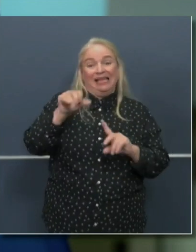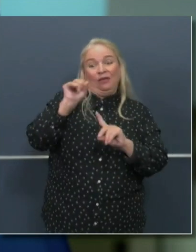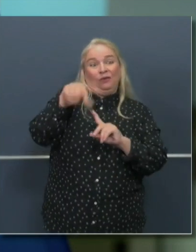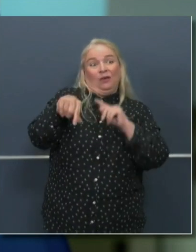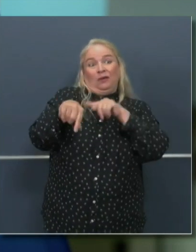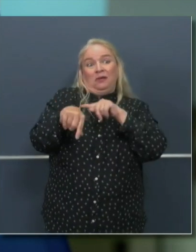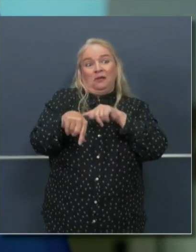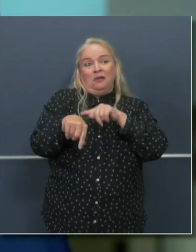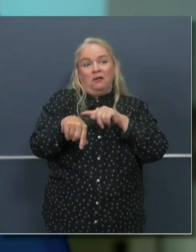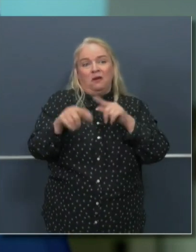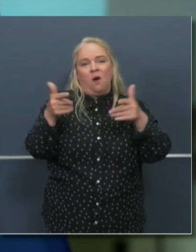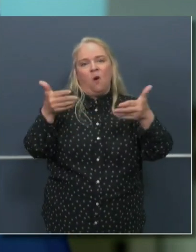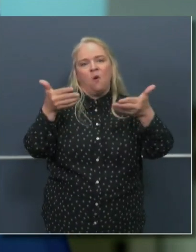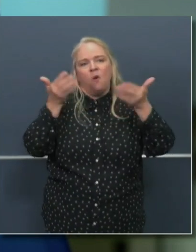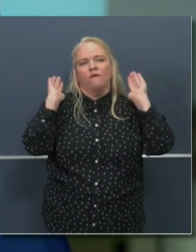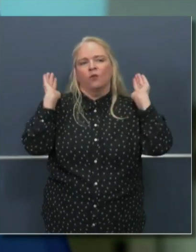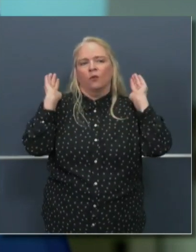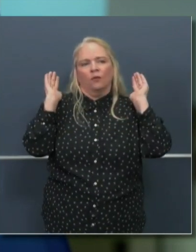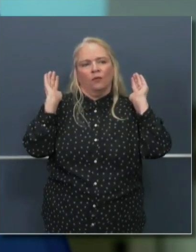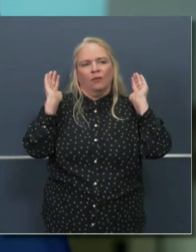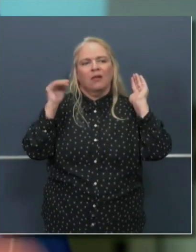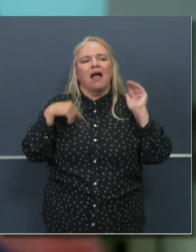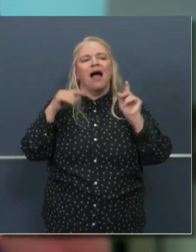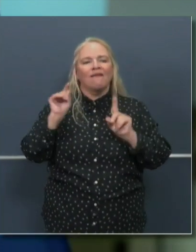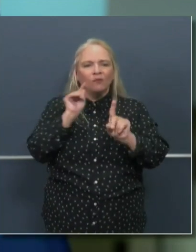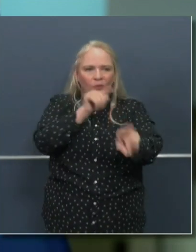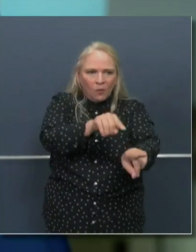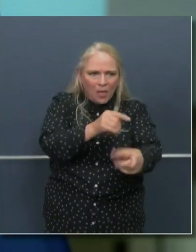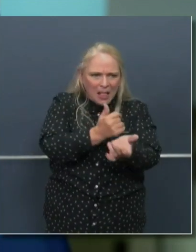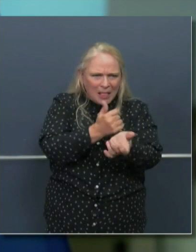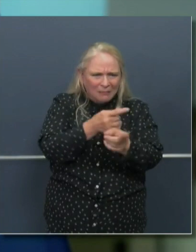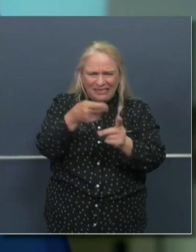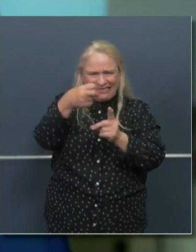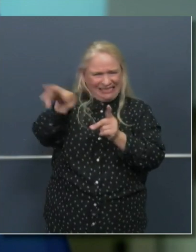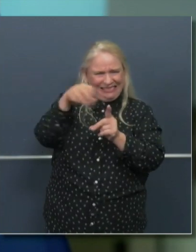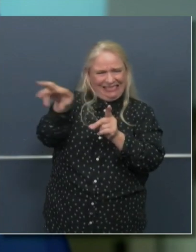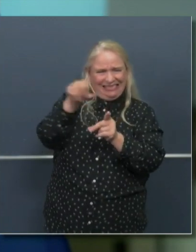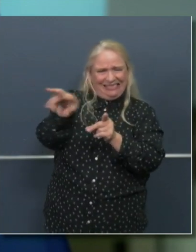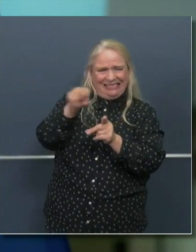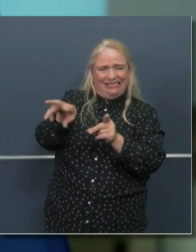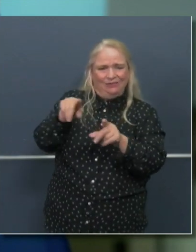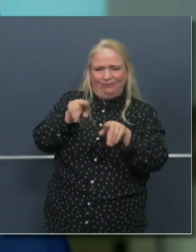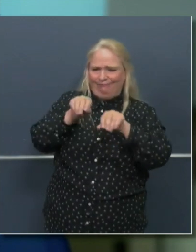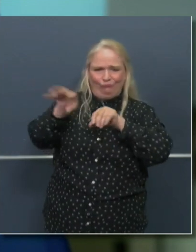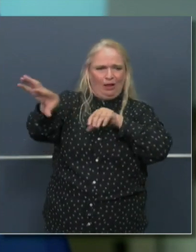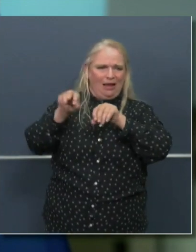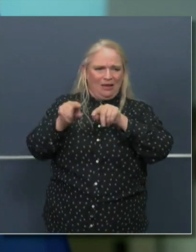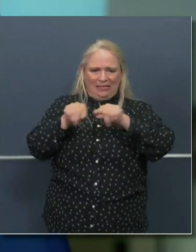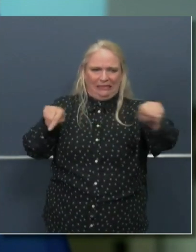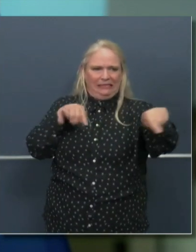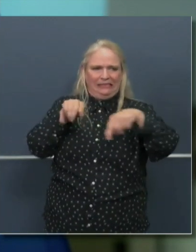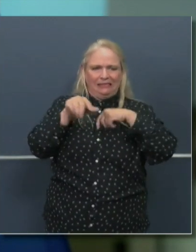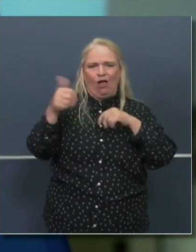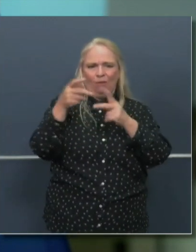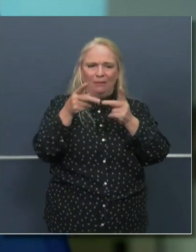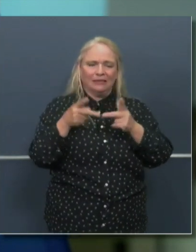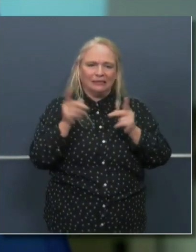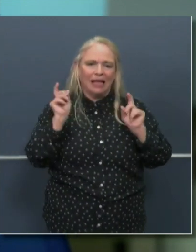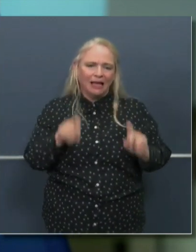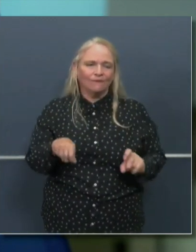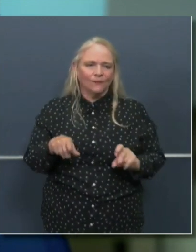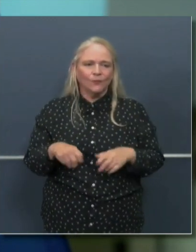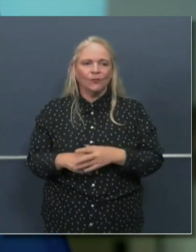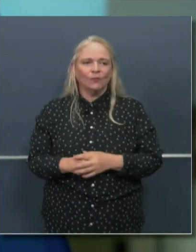which I've mentioned on Monday, mentioned previous week, 4,051 prisoners on March 1st. The goal is to get it down